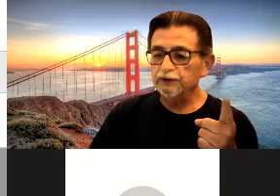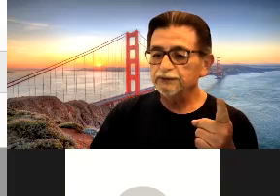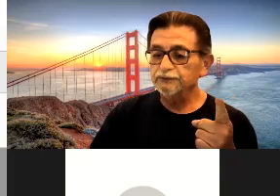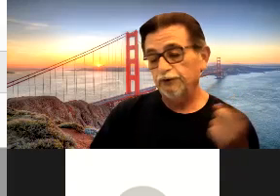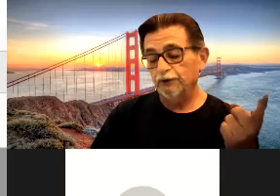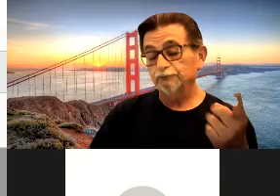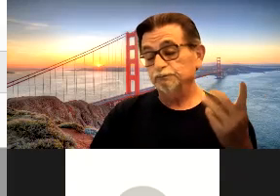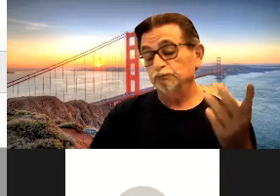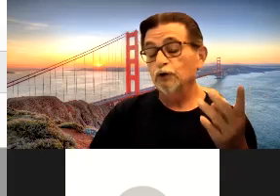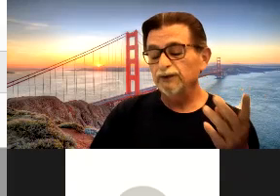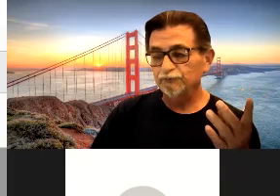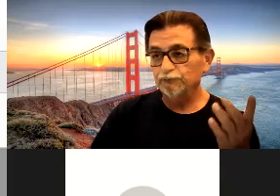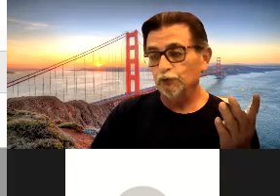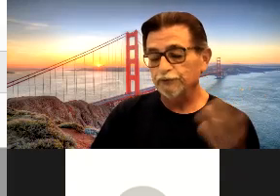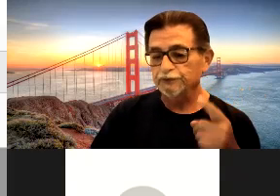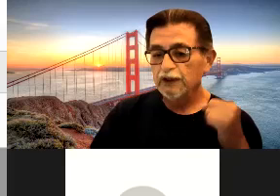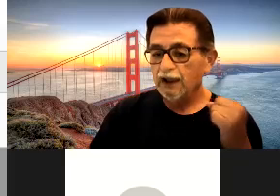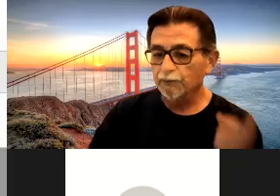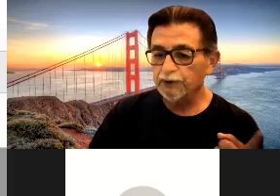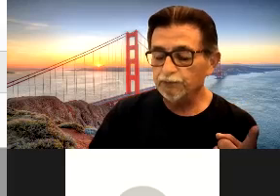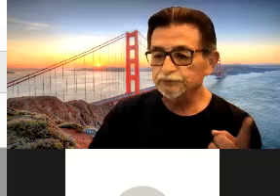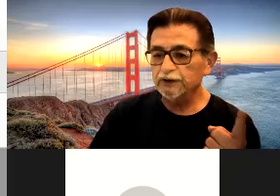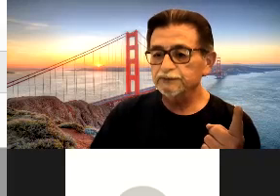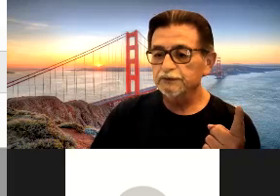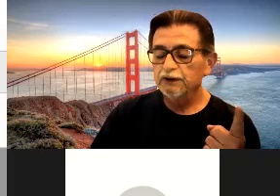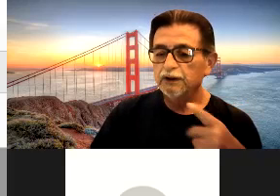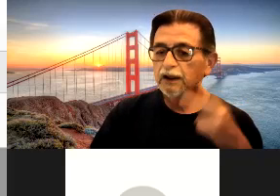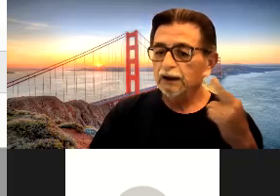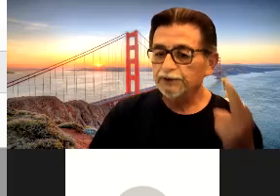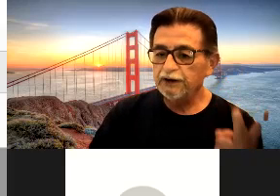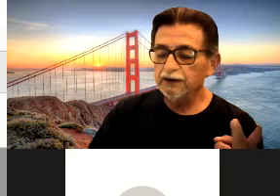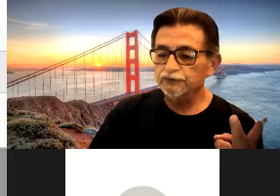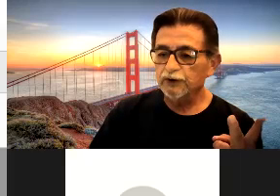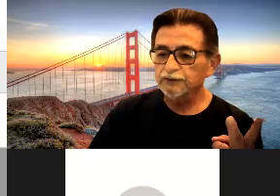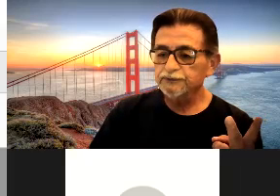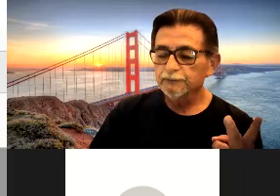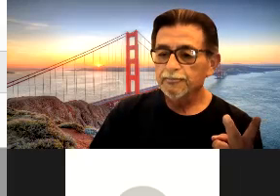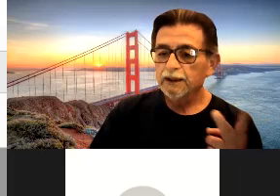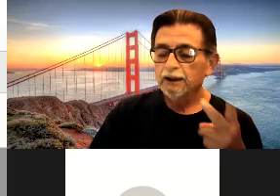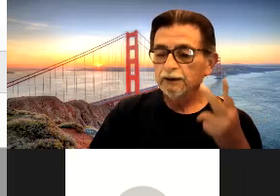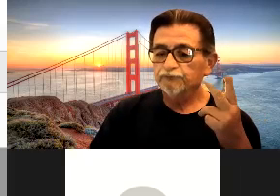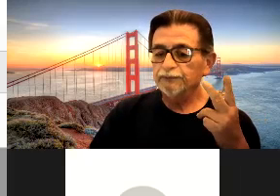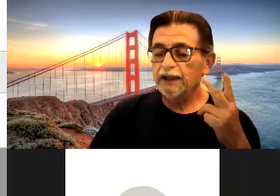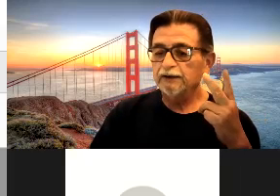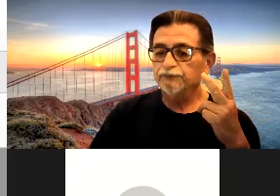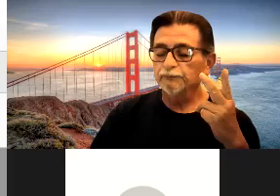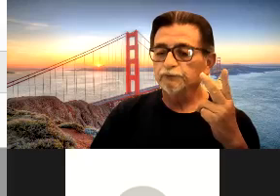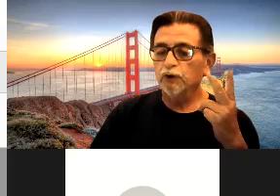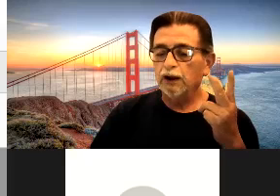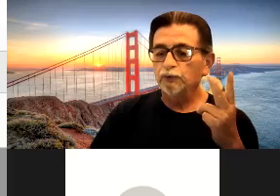many protons, or you more than 4 things. How many protons, how many electrons,